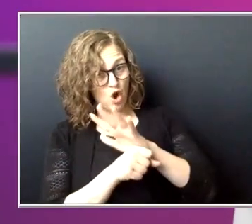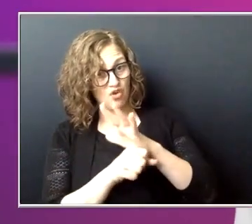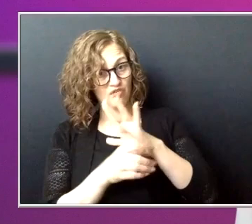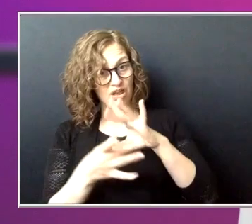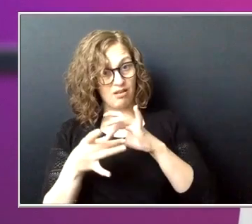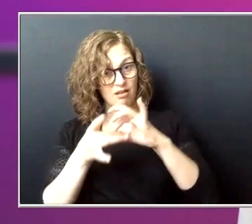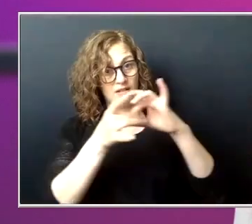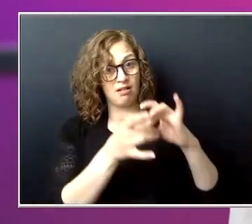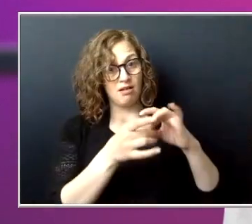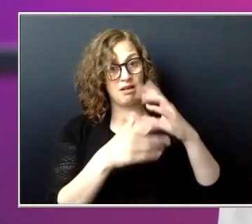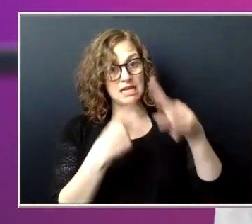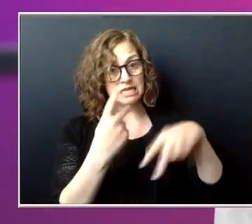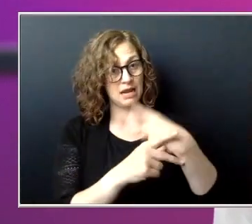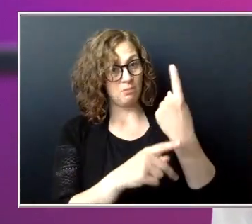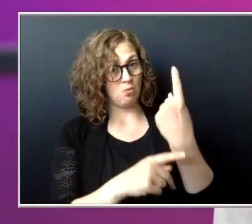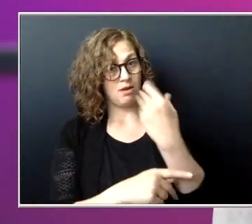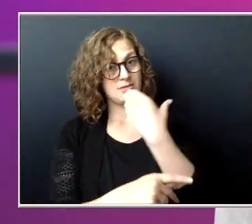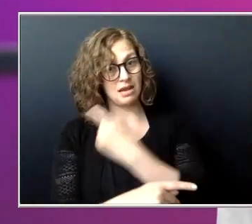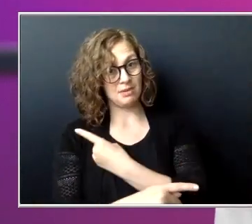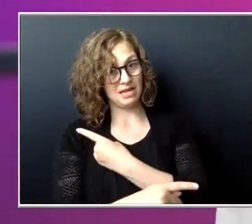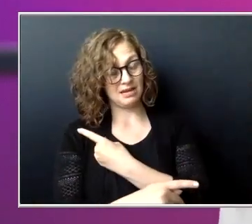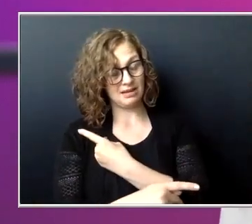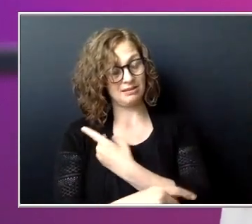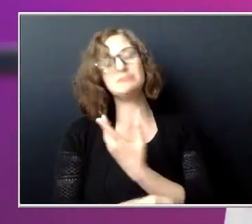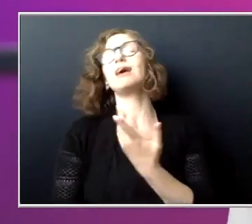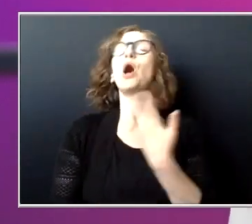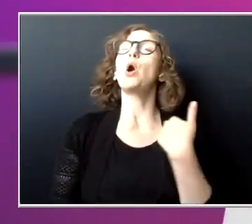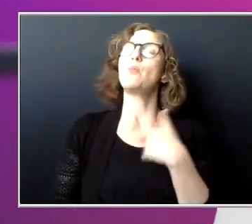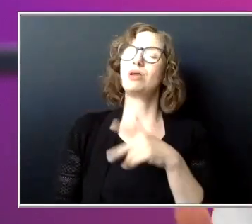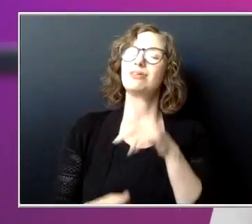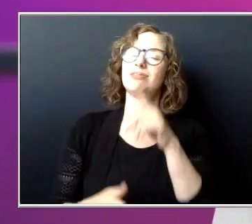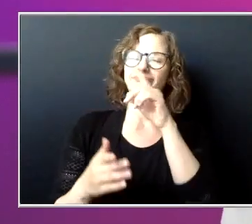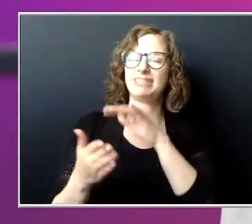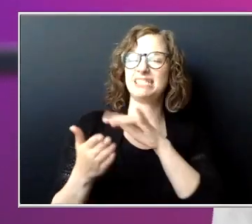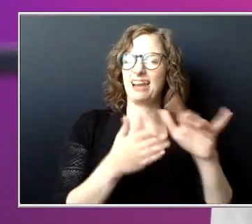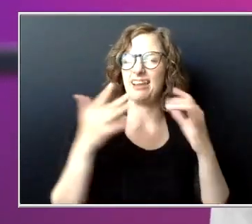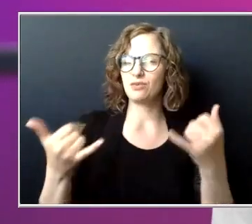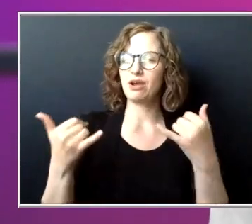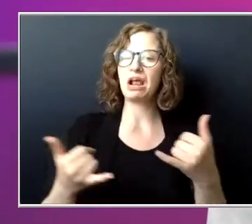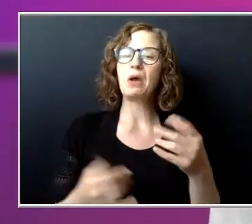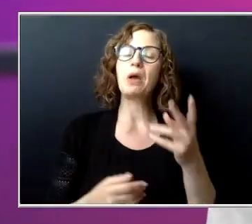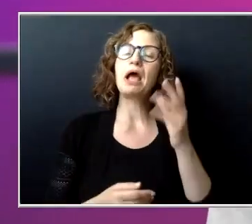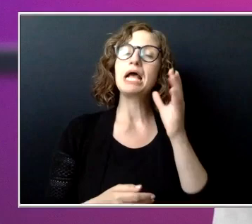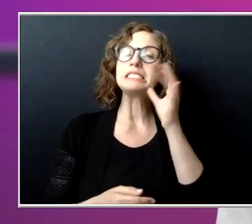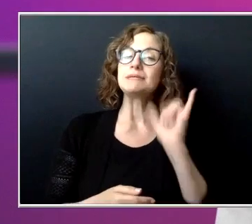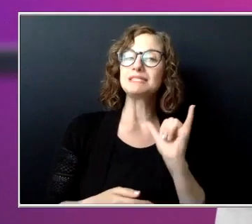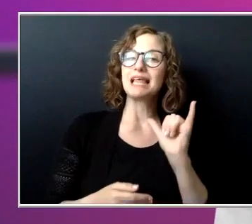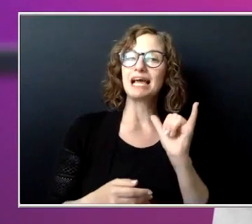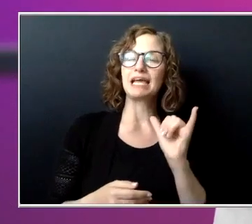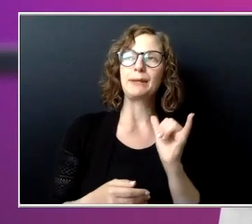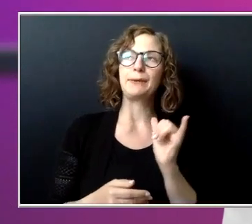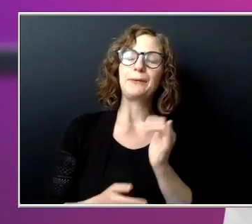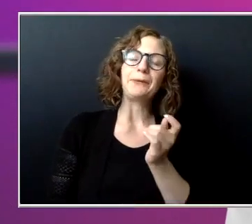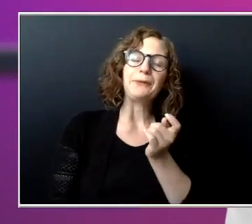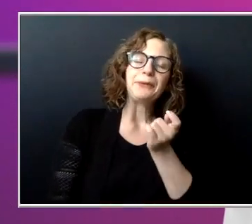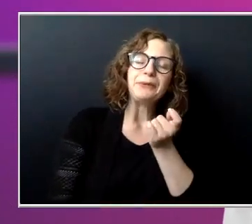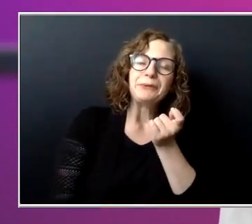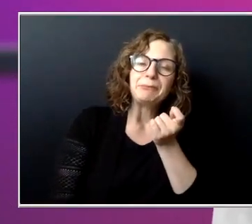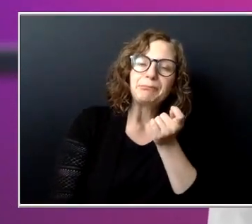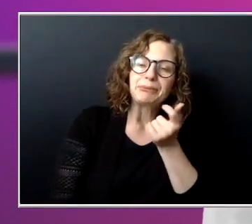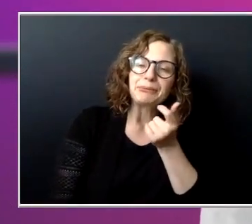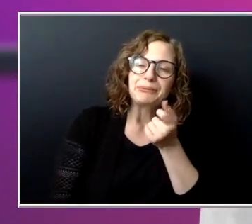but not a significant one, and that's still something we're trying to sort out, even though now we're well into the COVID